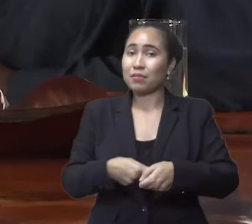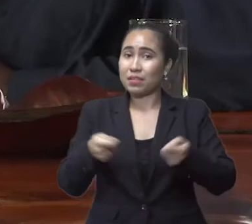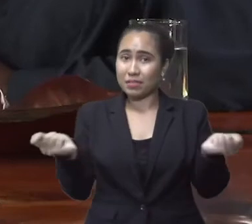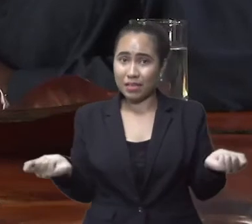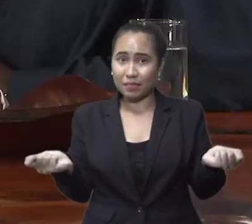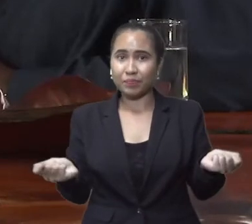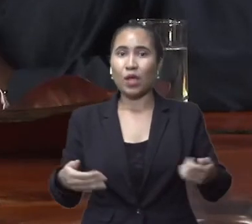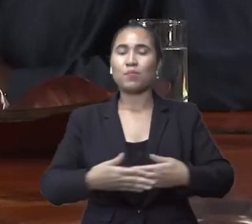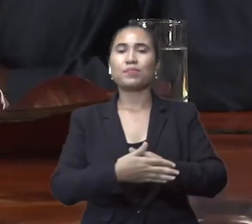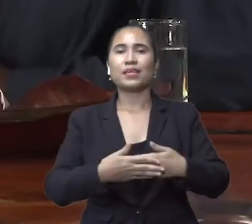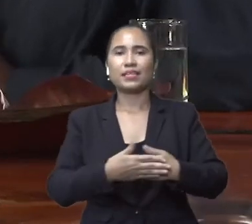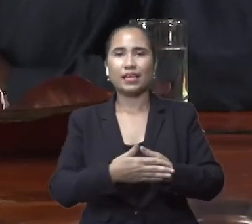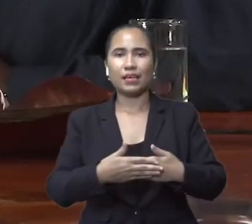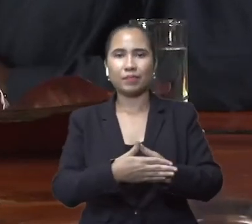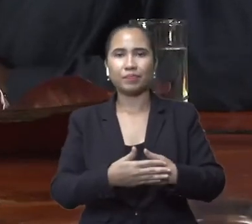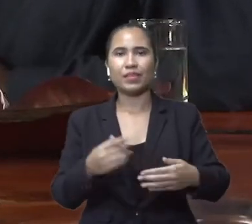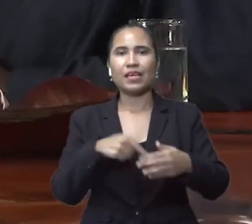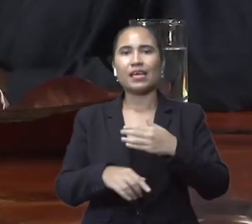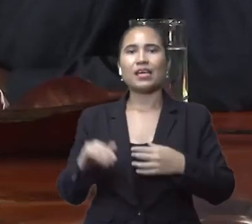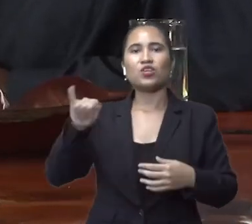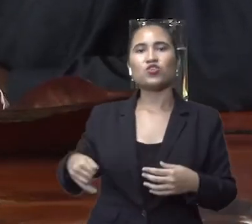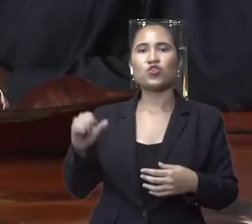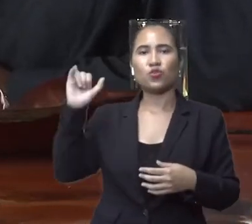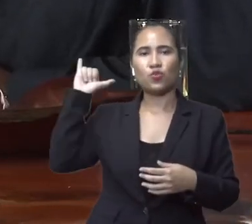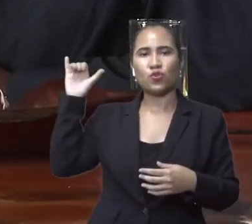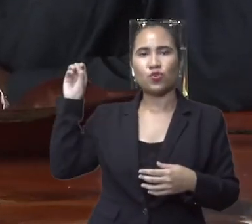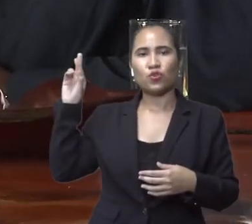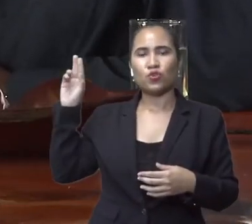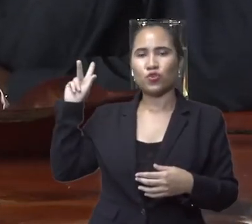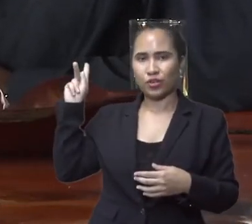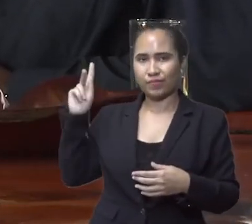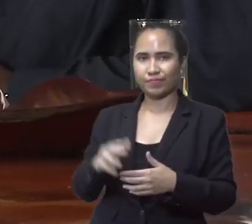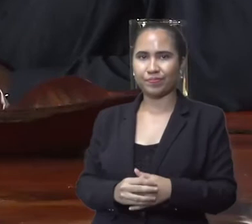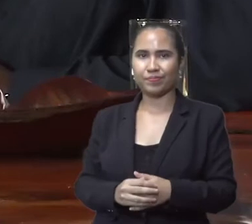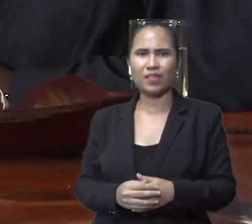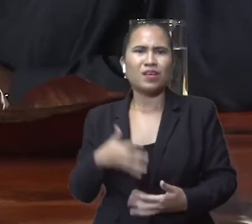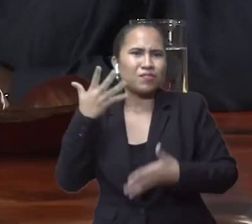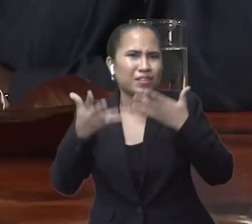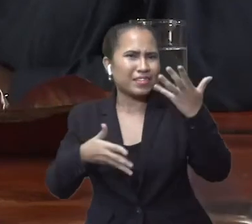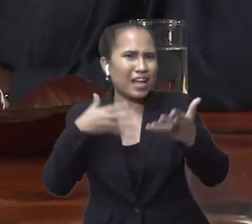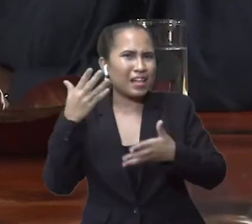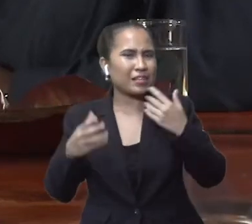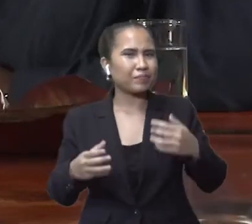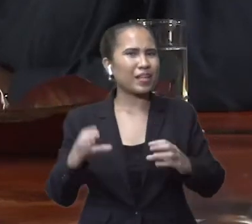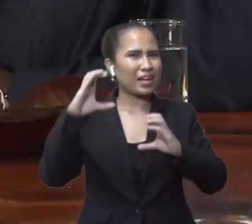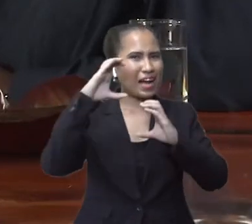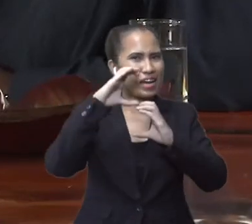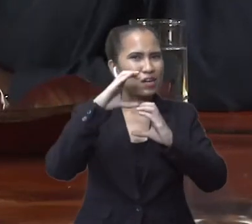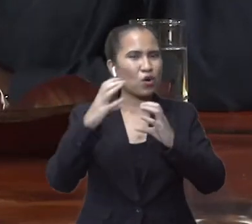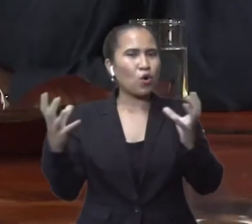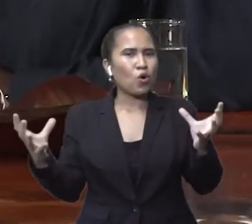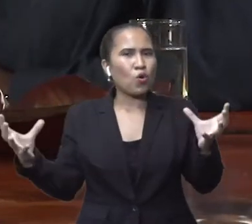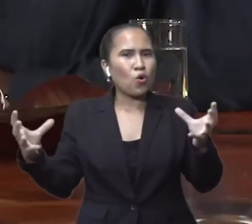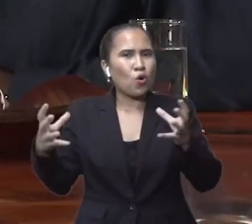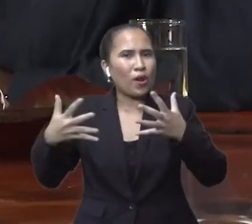presented to the high-level meeting being held in New York not very far from now. Tell me a bit about where you see the CARICOM as a